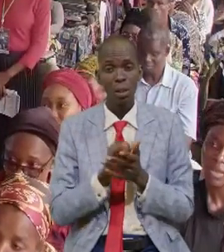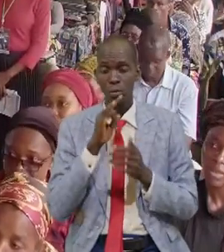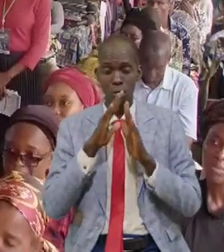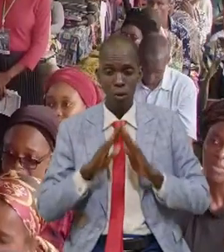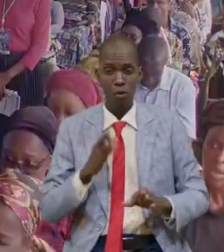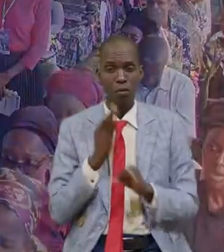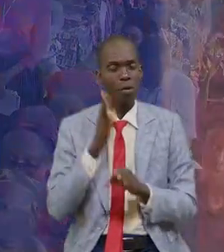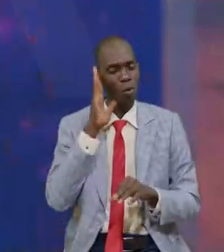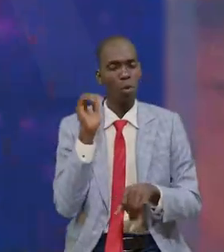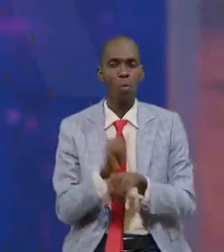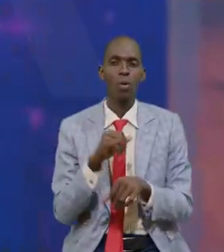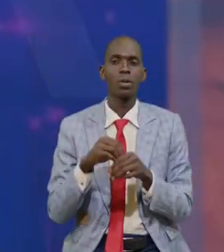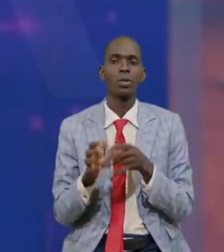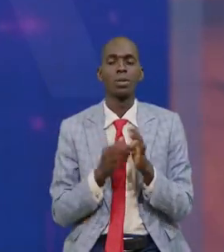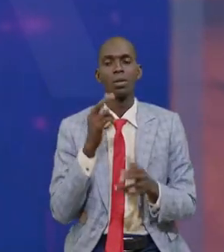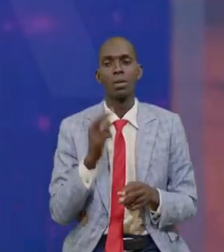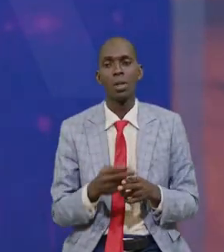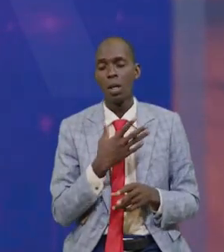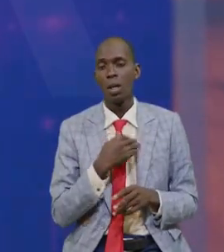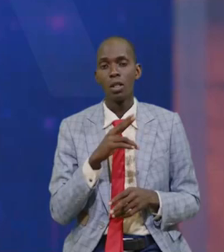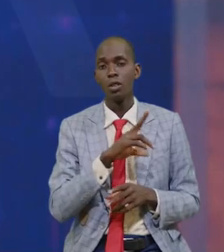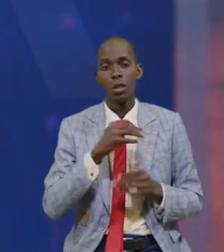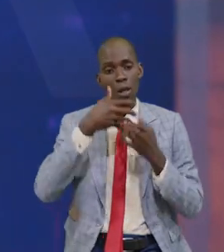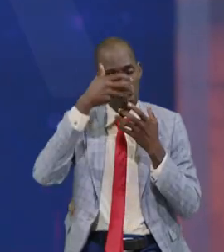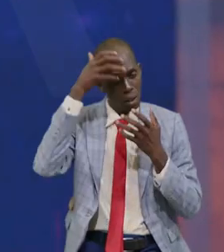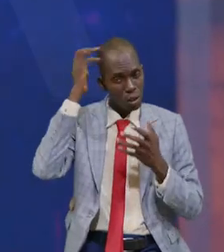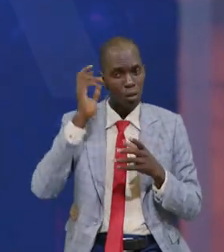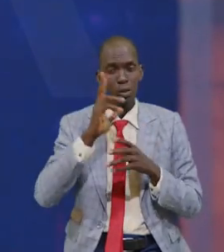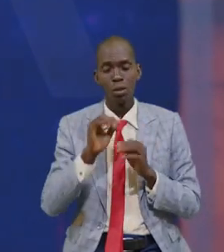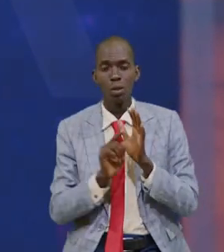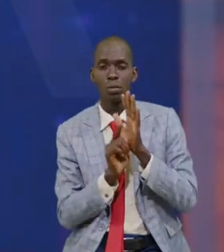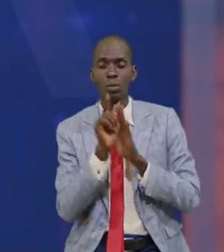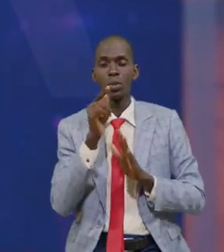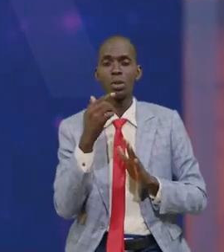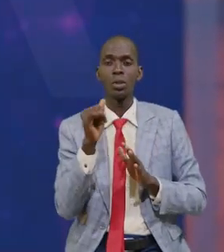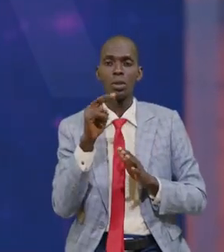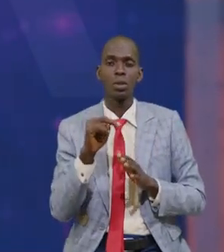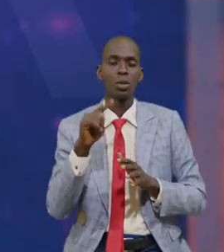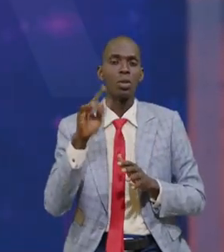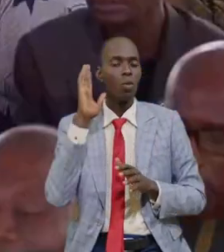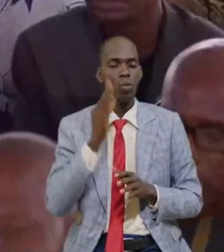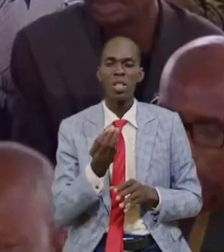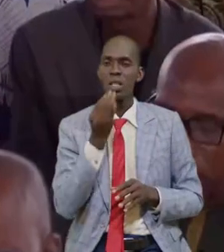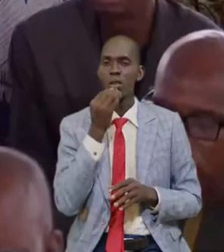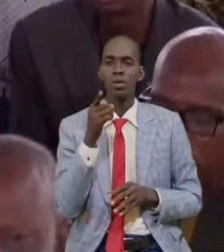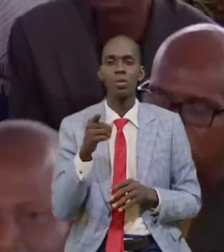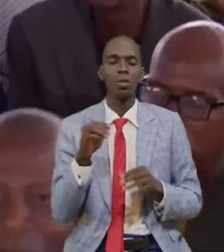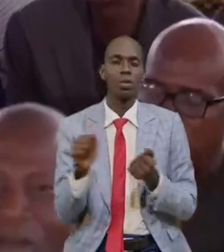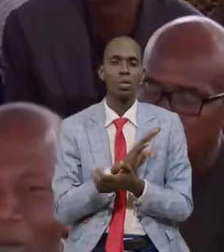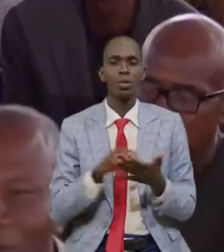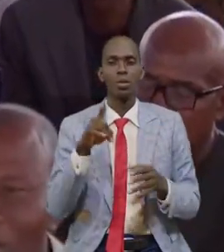work. And no lion, no giant will ever eat you up in Jesus' name.